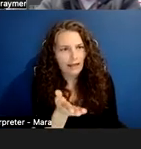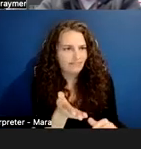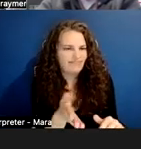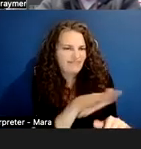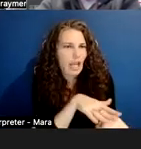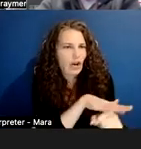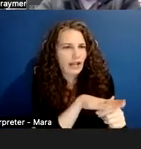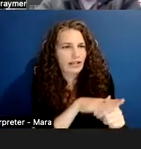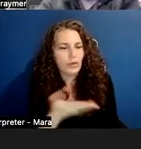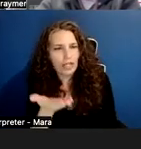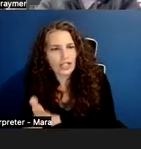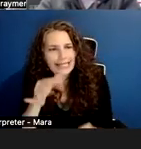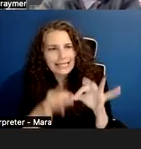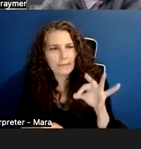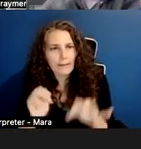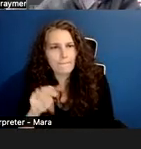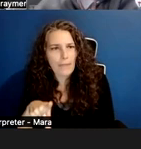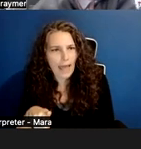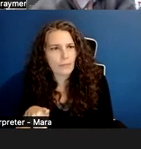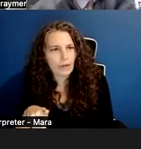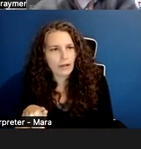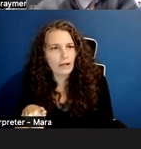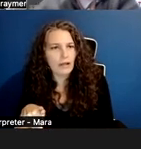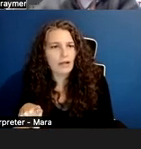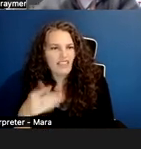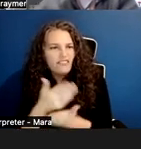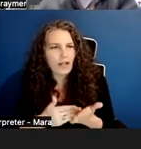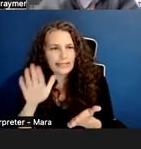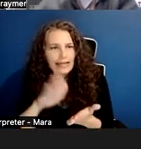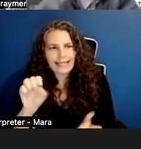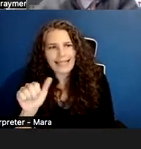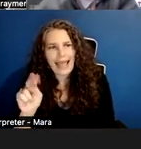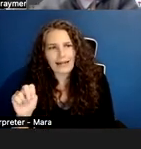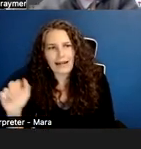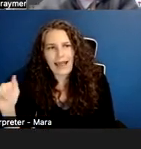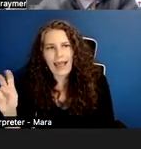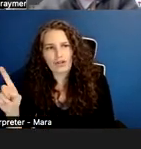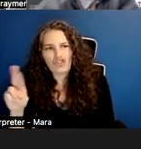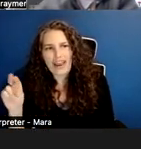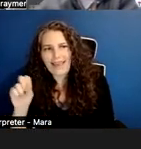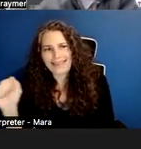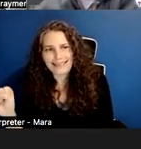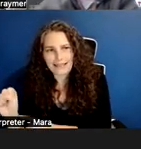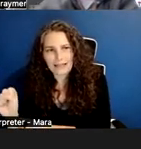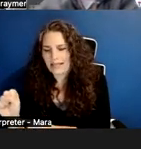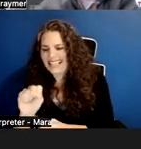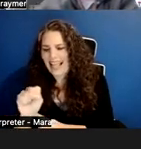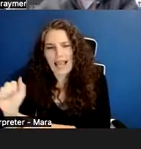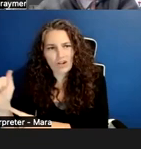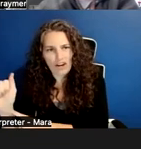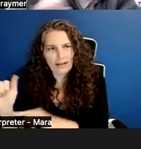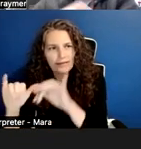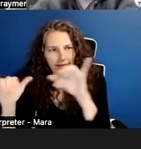Andreas system. And you can see that the San Simeon earthquake here has occurred, as we